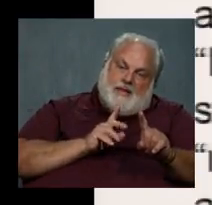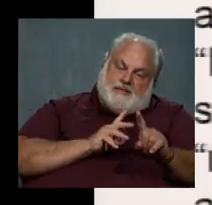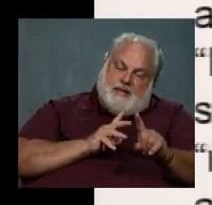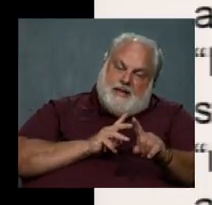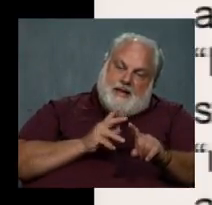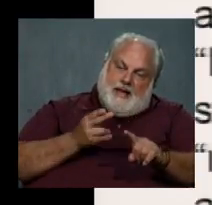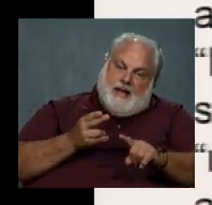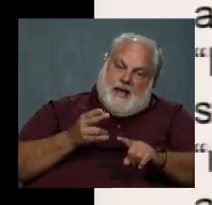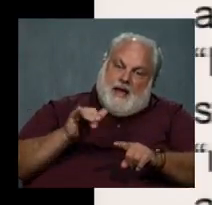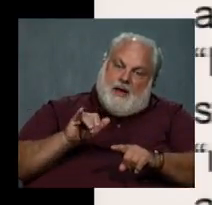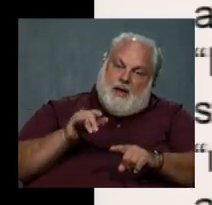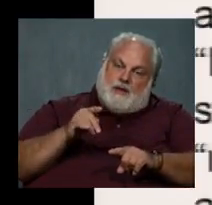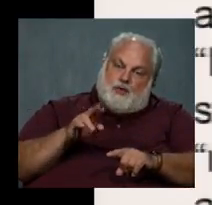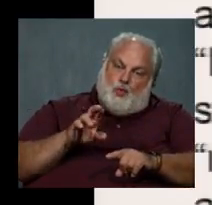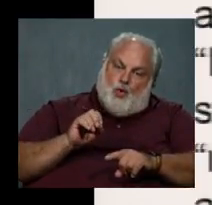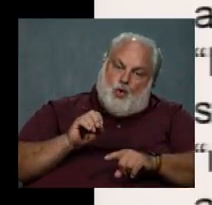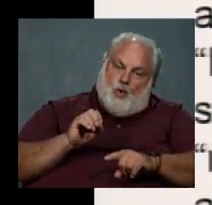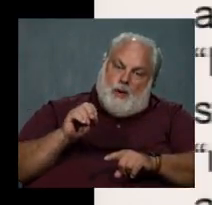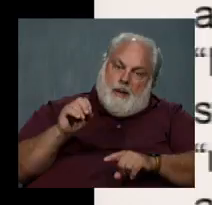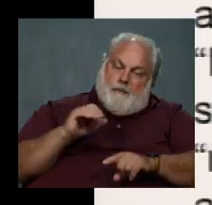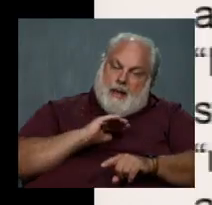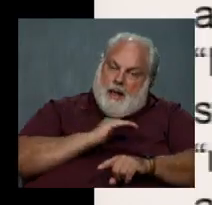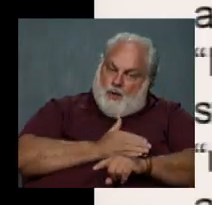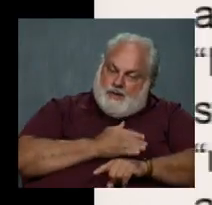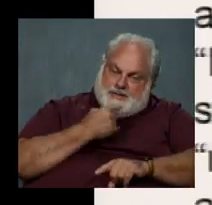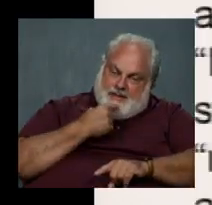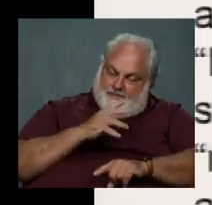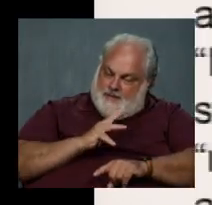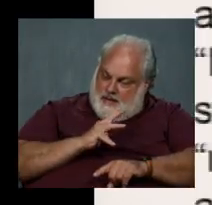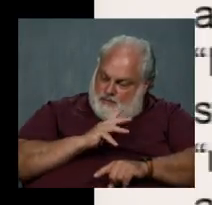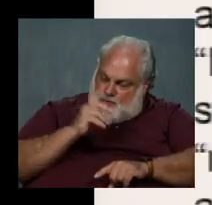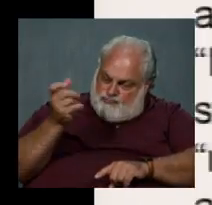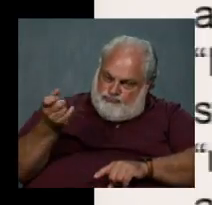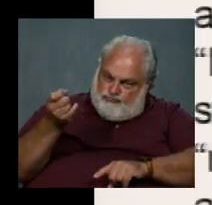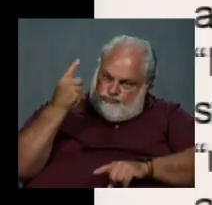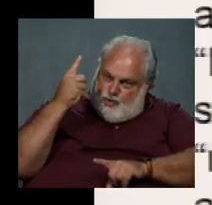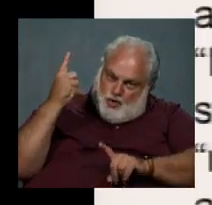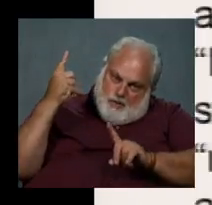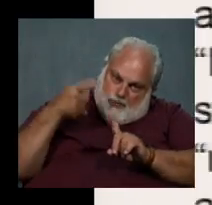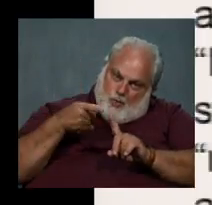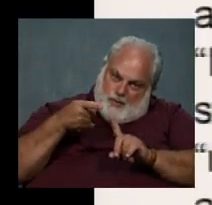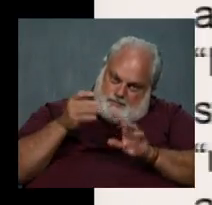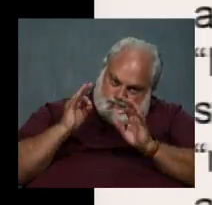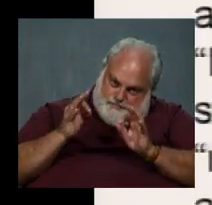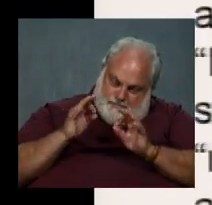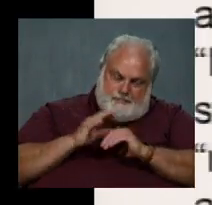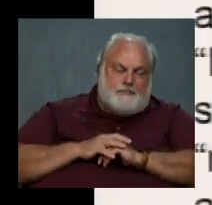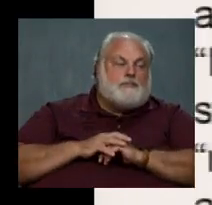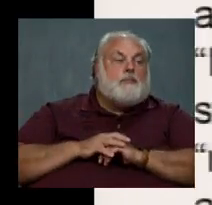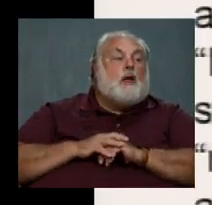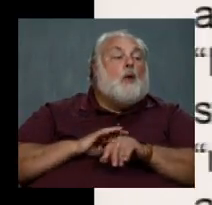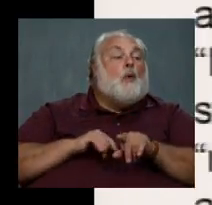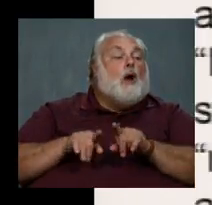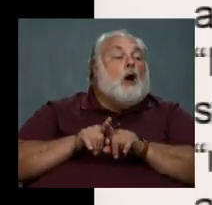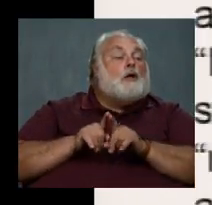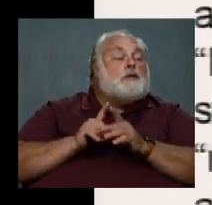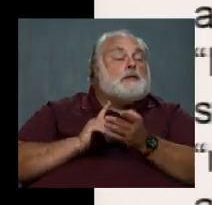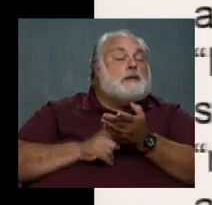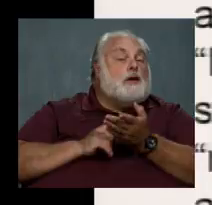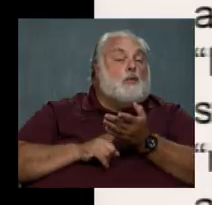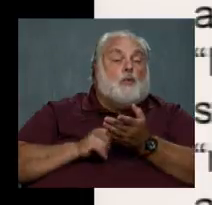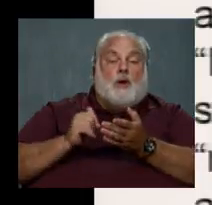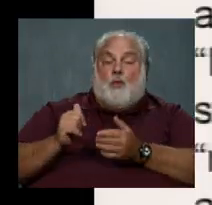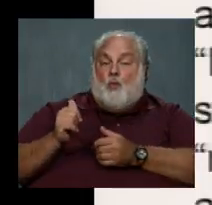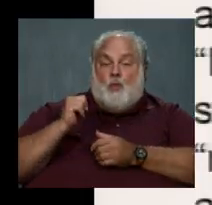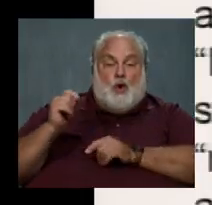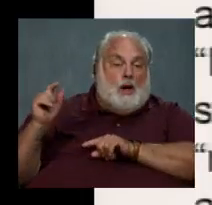hydropower actually said fine. We get it. We get your concern. We understand what you're looking for. We also talked about we're not going to